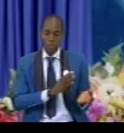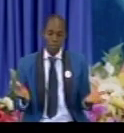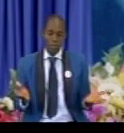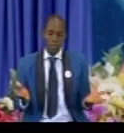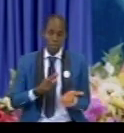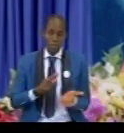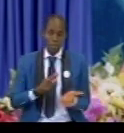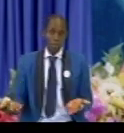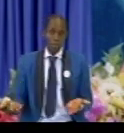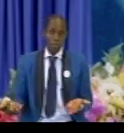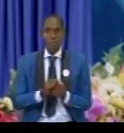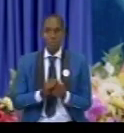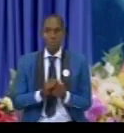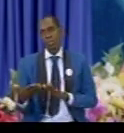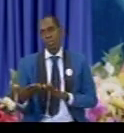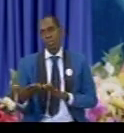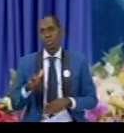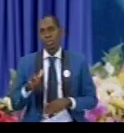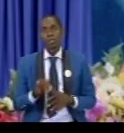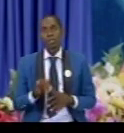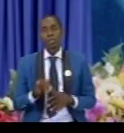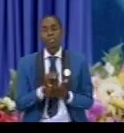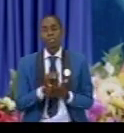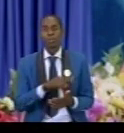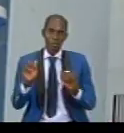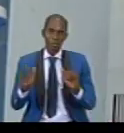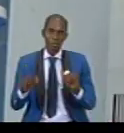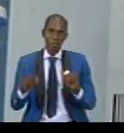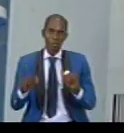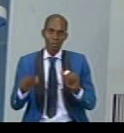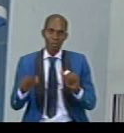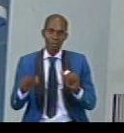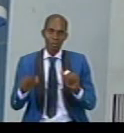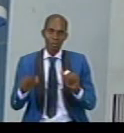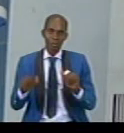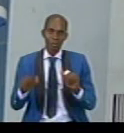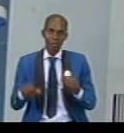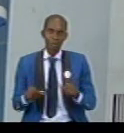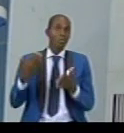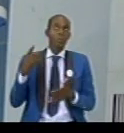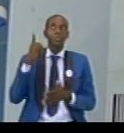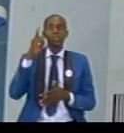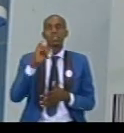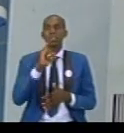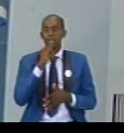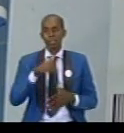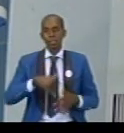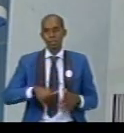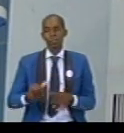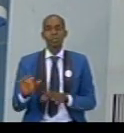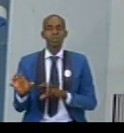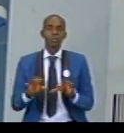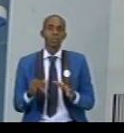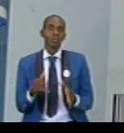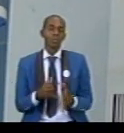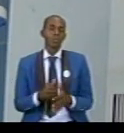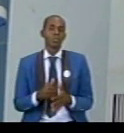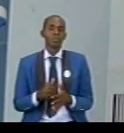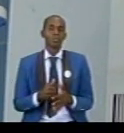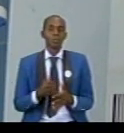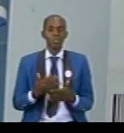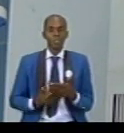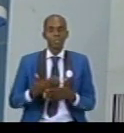who sustained our father, he will keep this baby until the... Paul is doing it again. Next testifier.